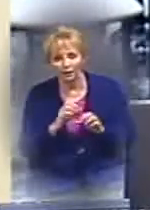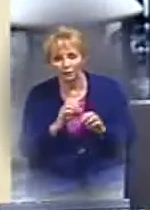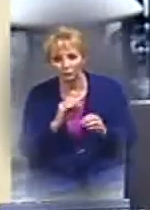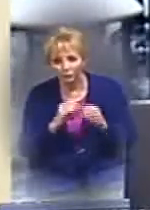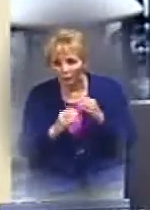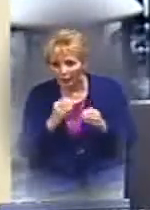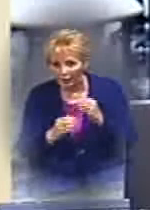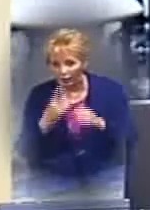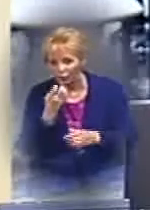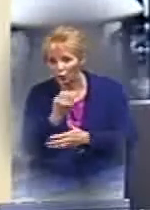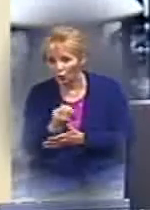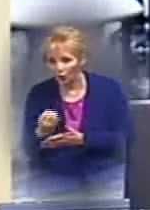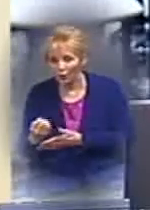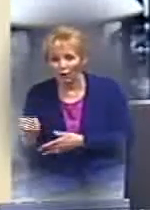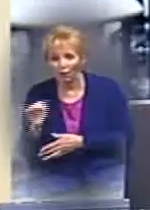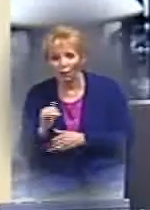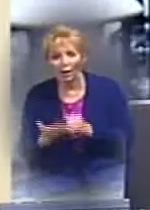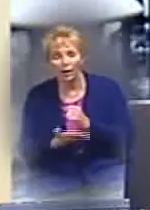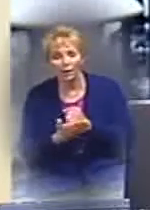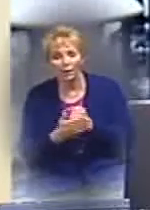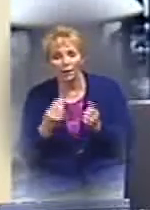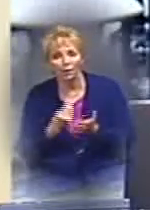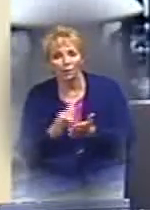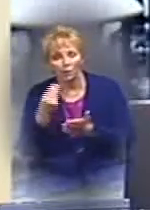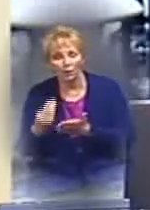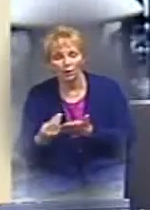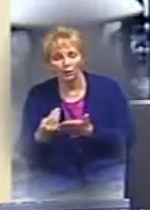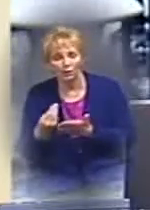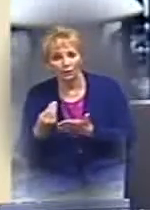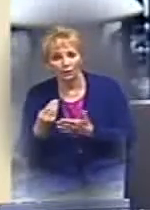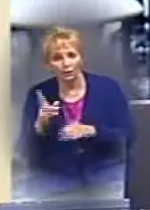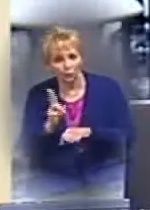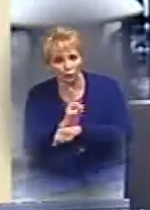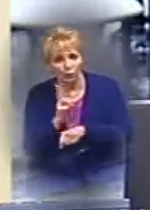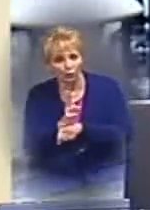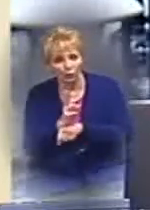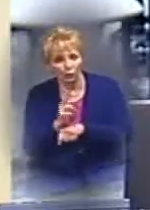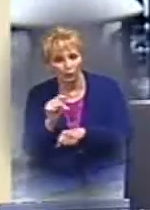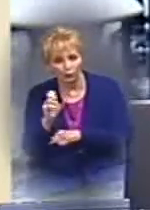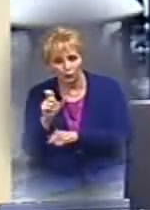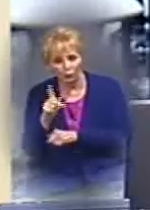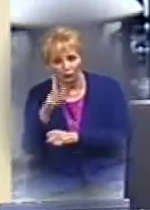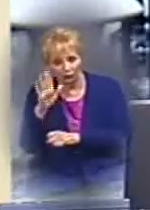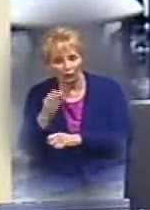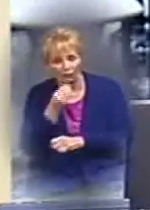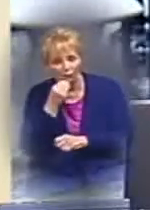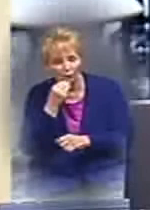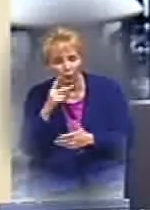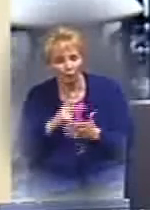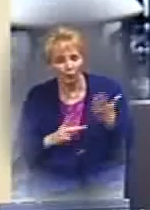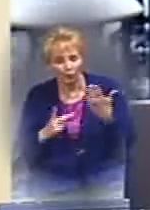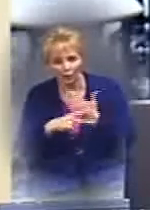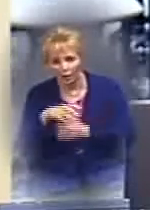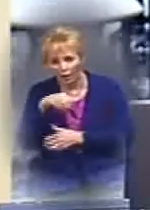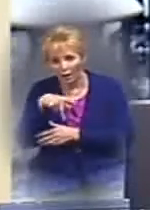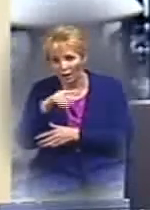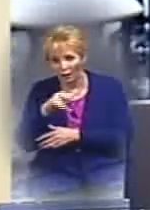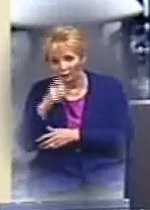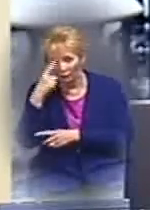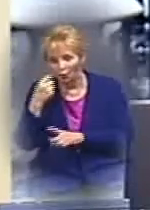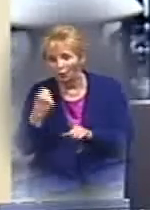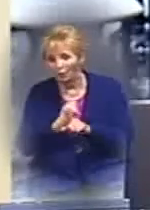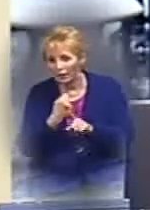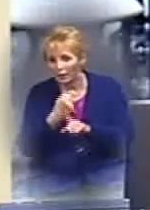equipment, and we also helped purchase a used truck for their food program. Options, which is the battered